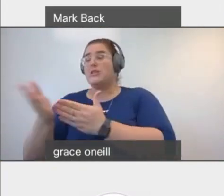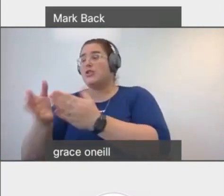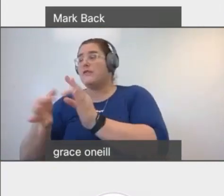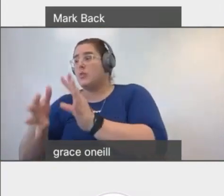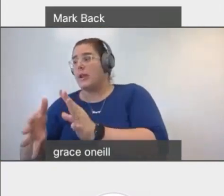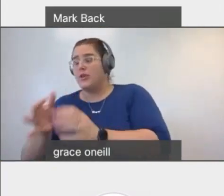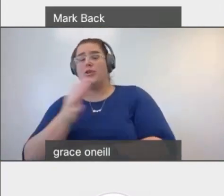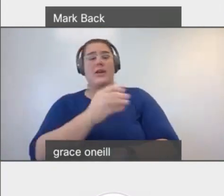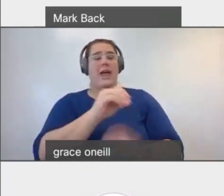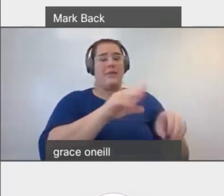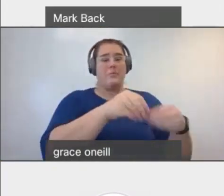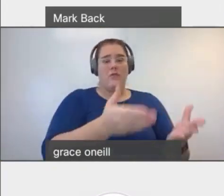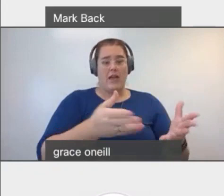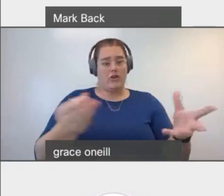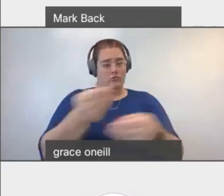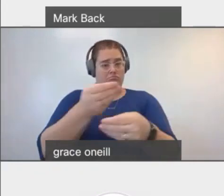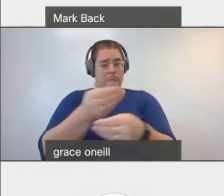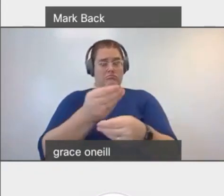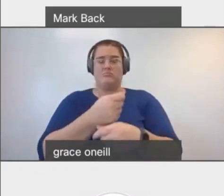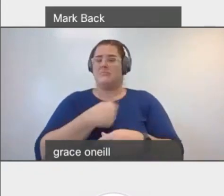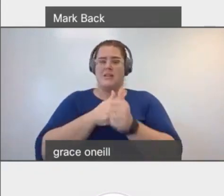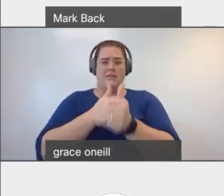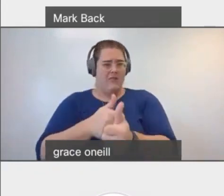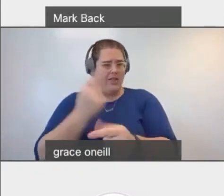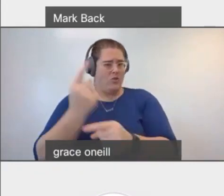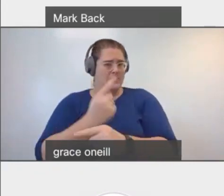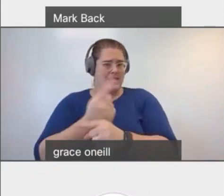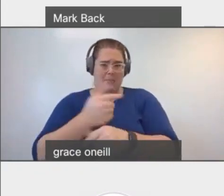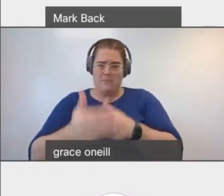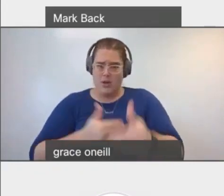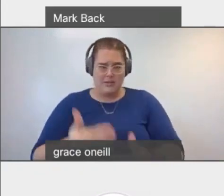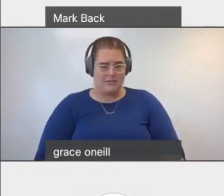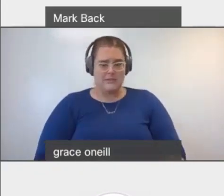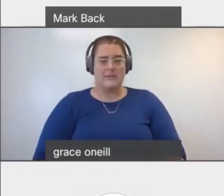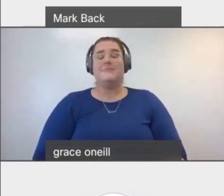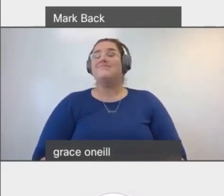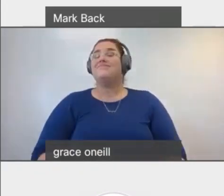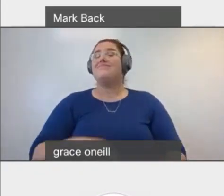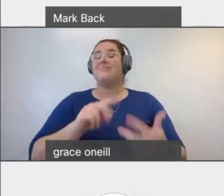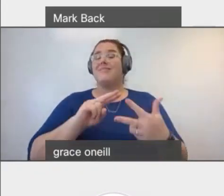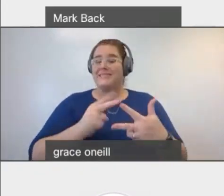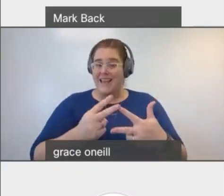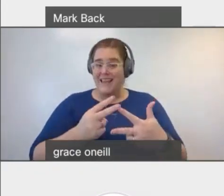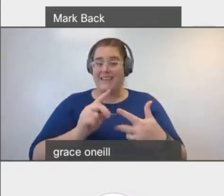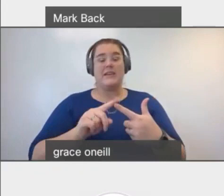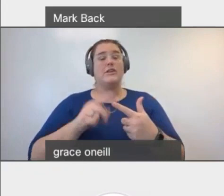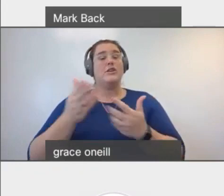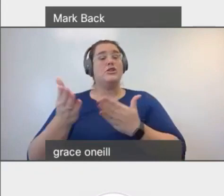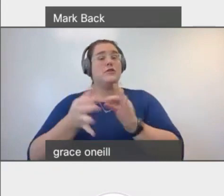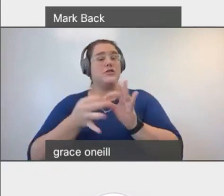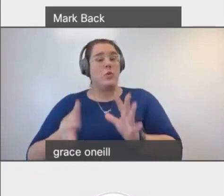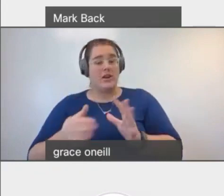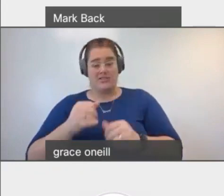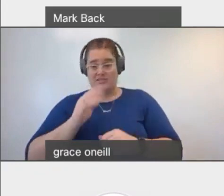provider. Secondly, service coordinators will not automatically be addressing the issue